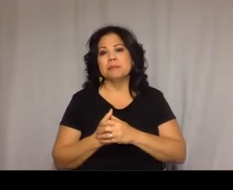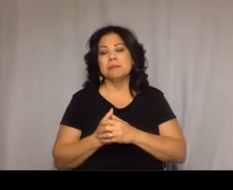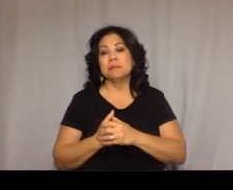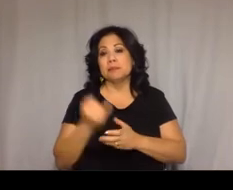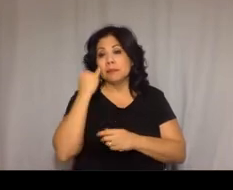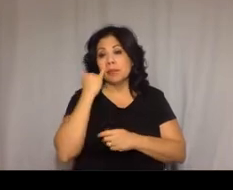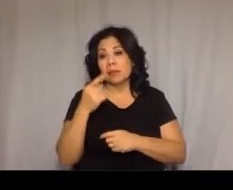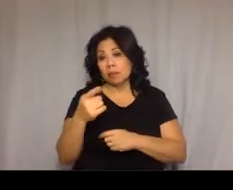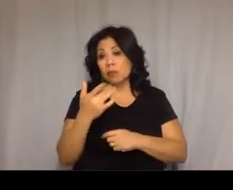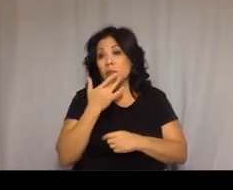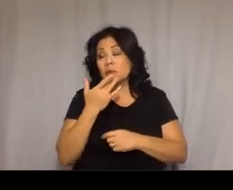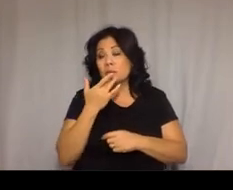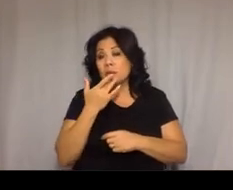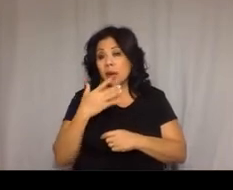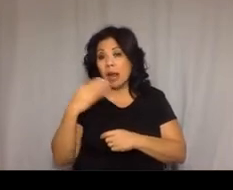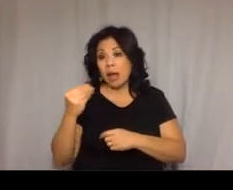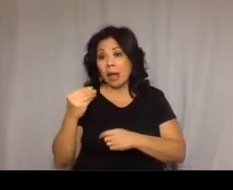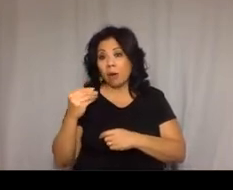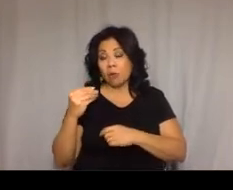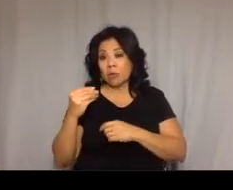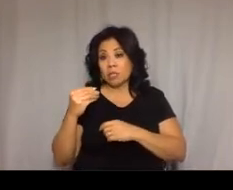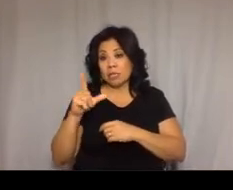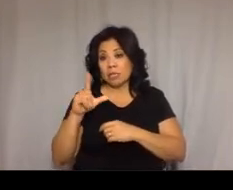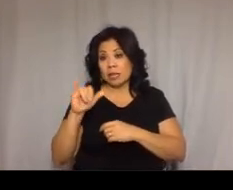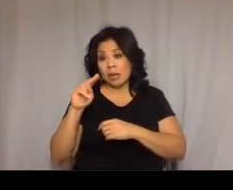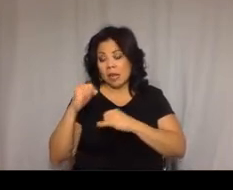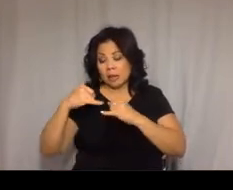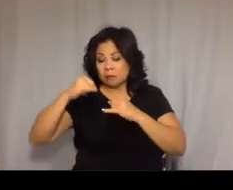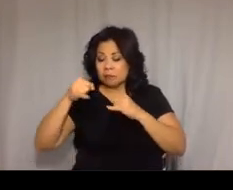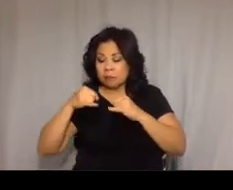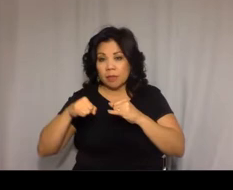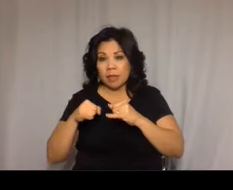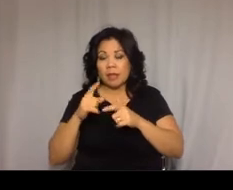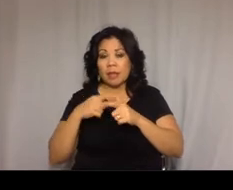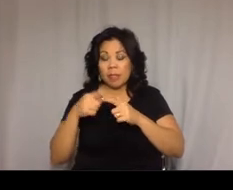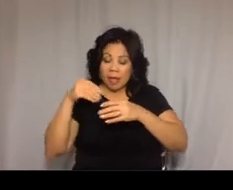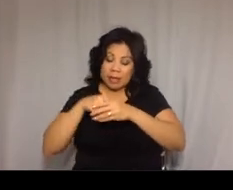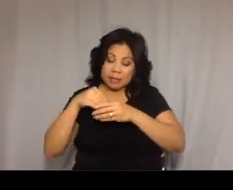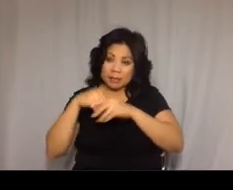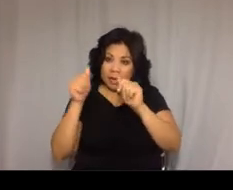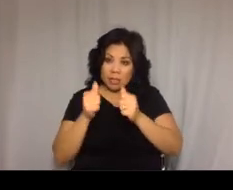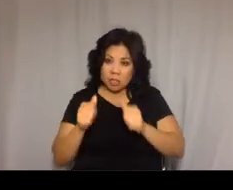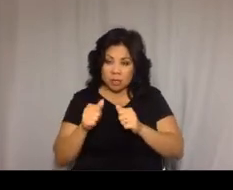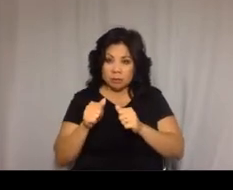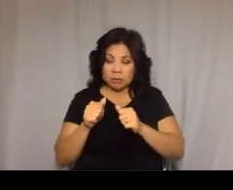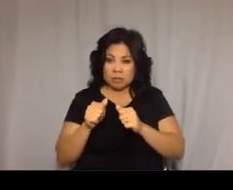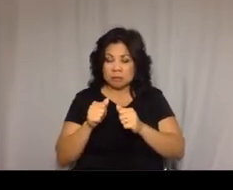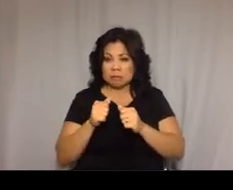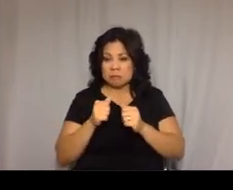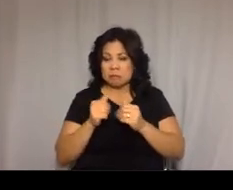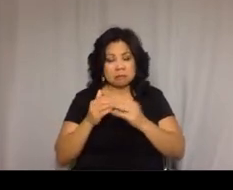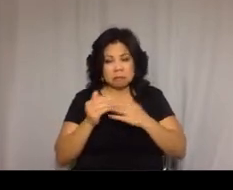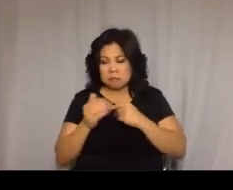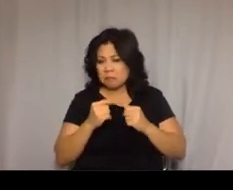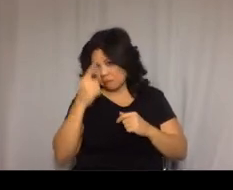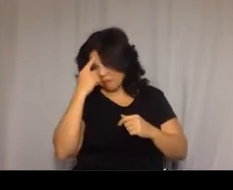just do the outline with this symmetry and then make your shapes inside freehand, you can